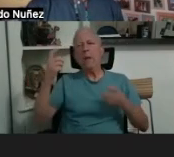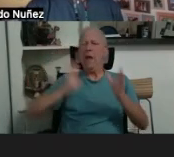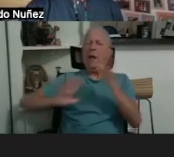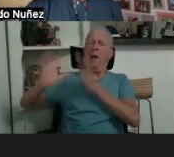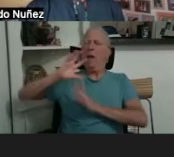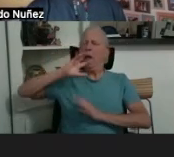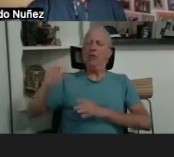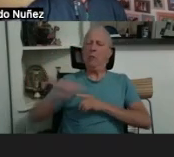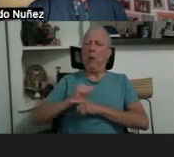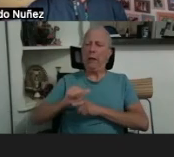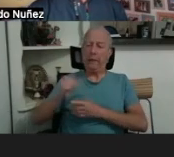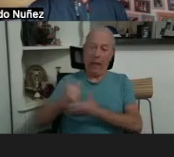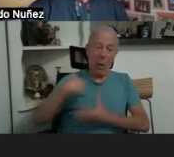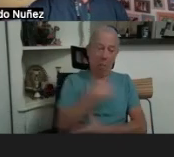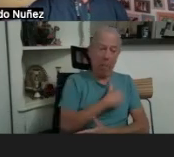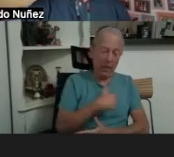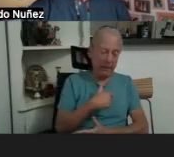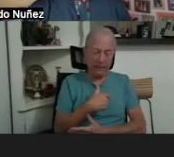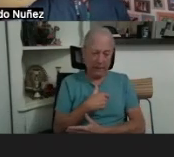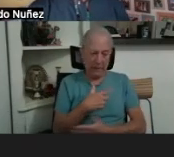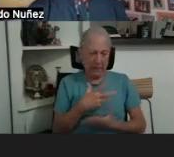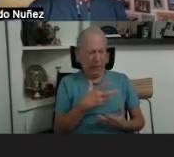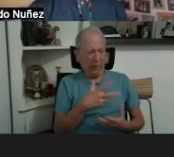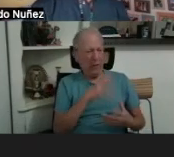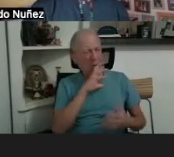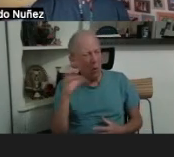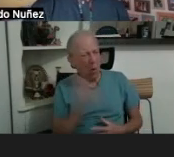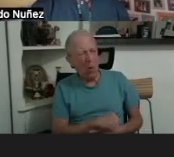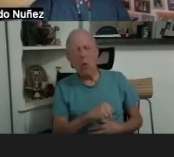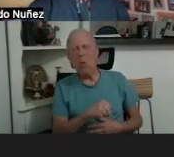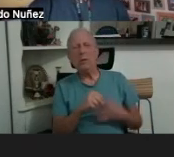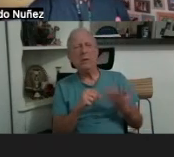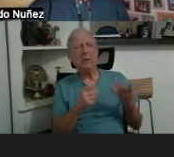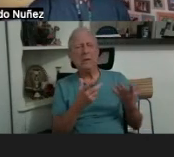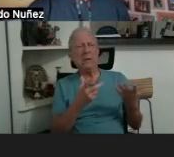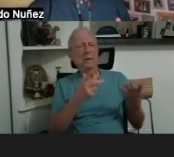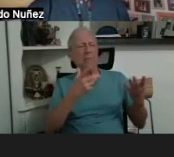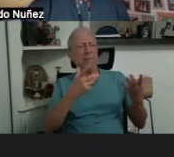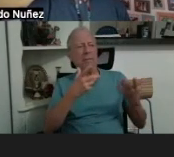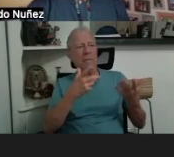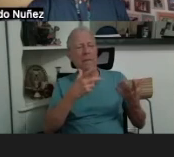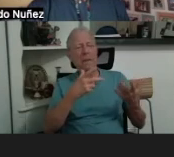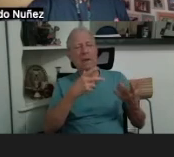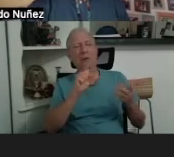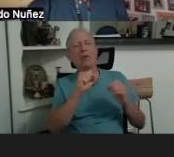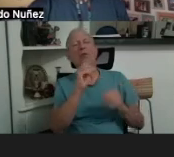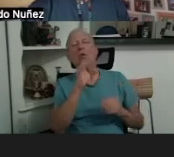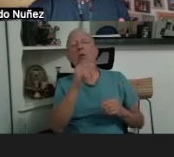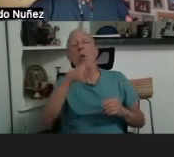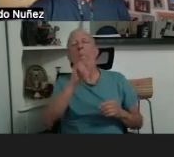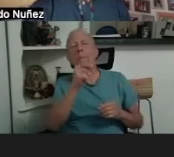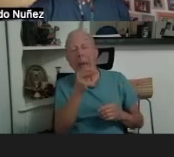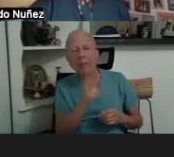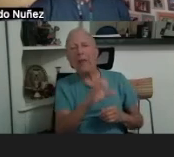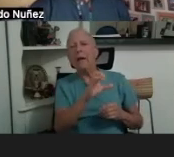from the undemocratic, alienating, and sociopathic values embedded in our tyrannical and